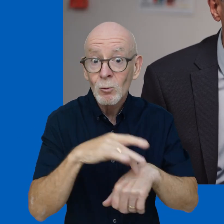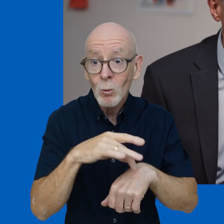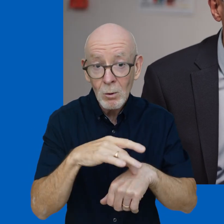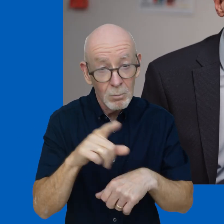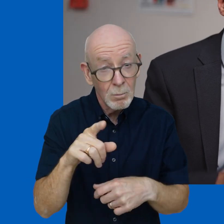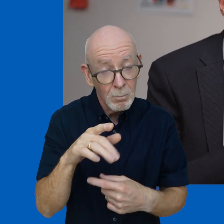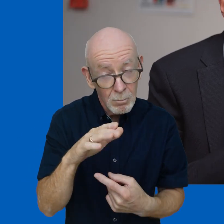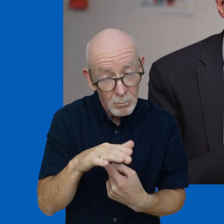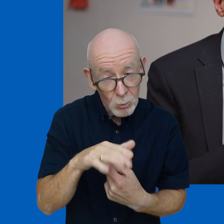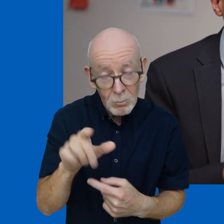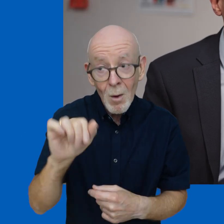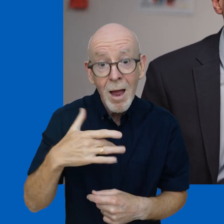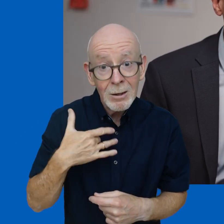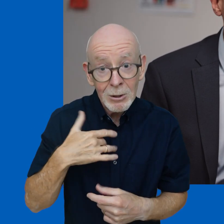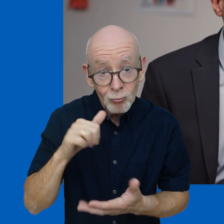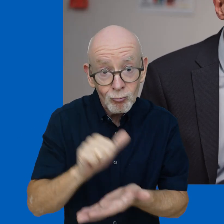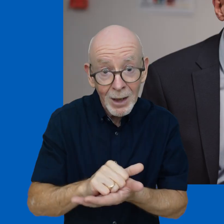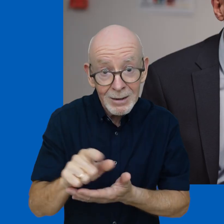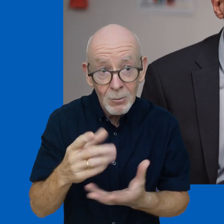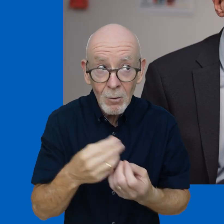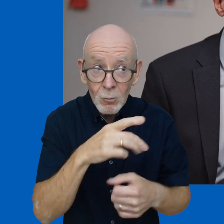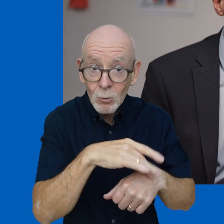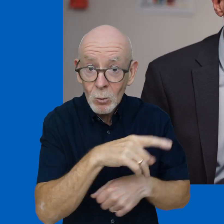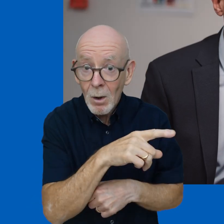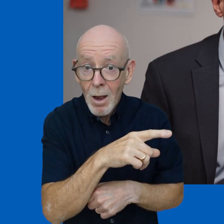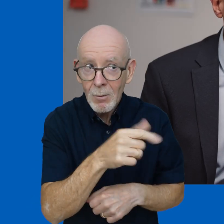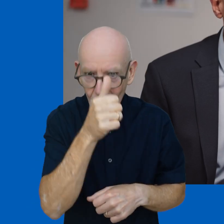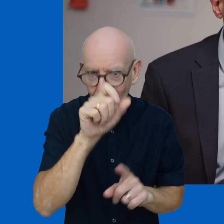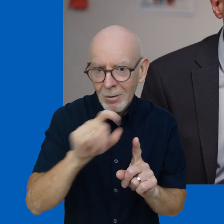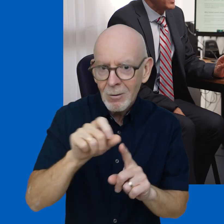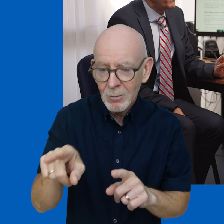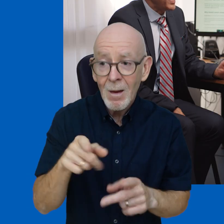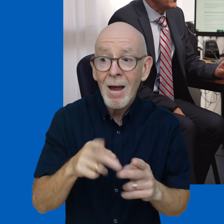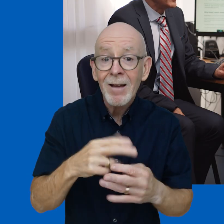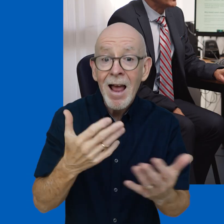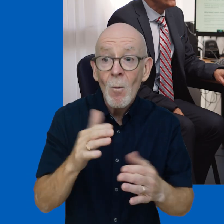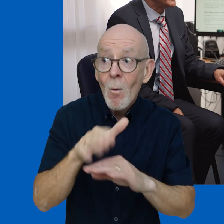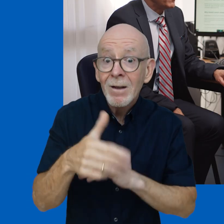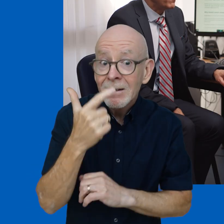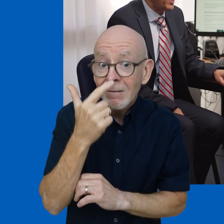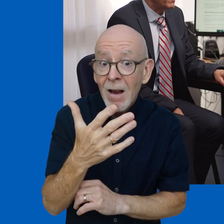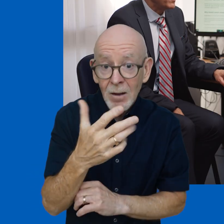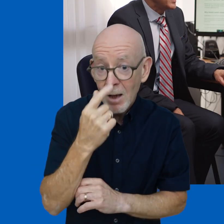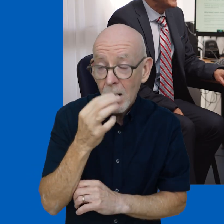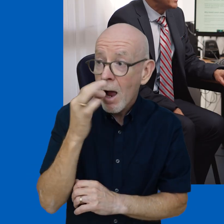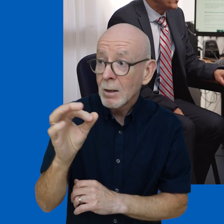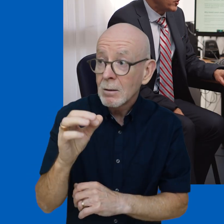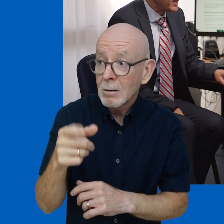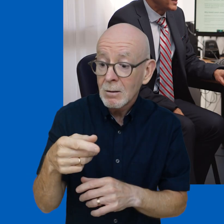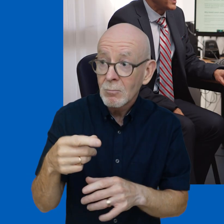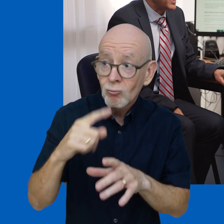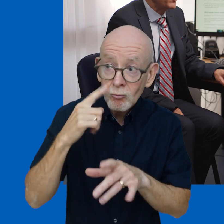GP. Just make sure your address is always up to date with your GP practice. If anyone is over 75, they